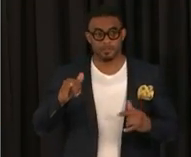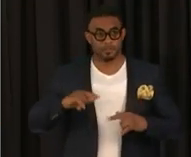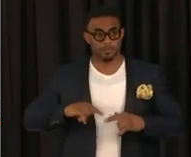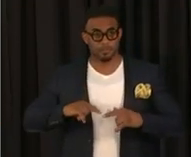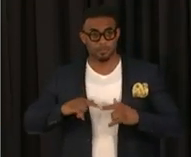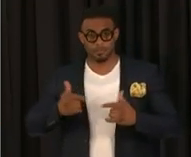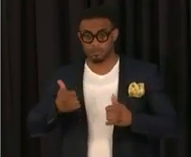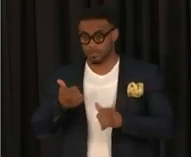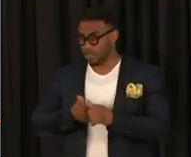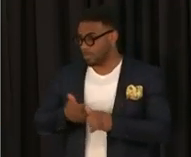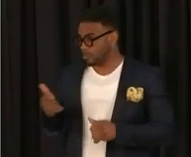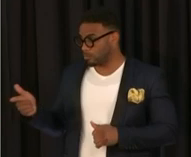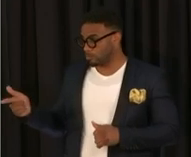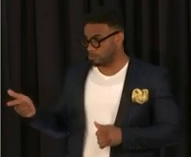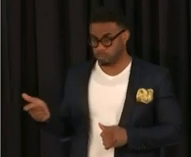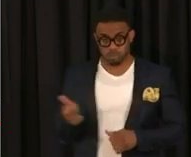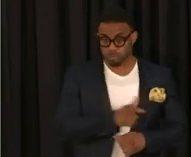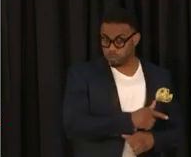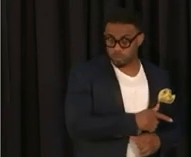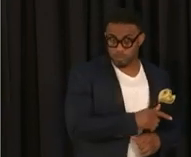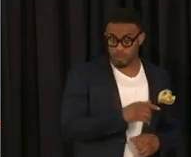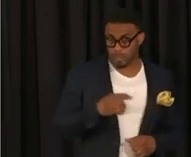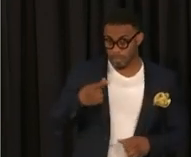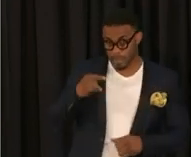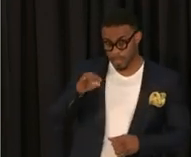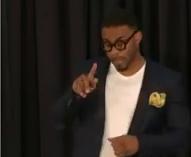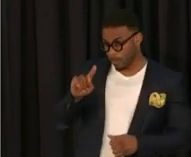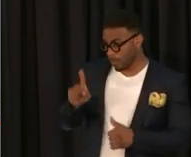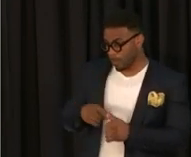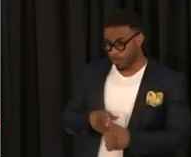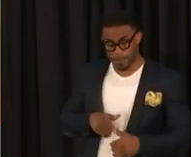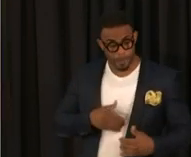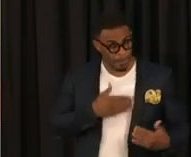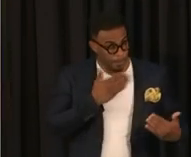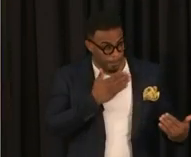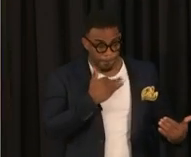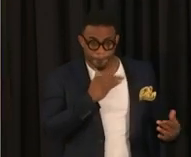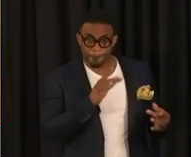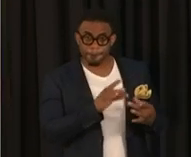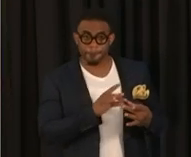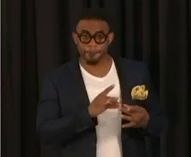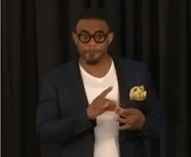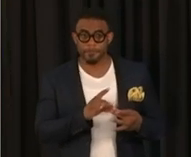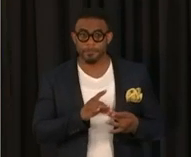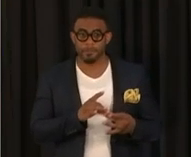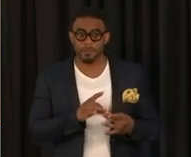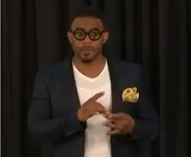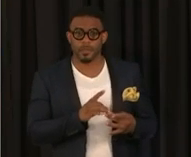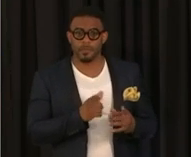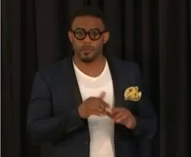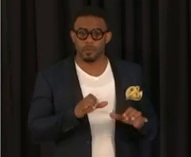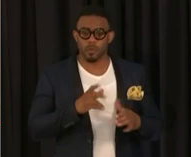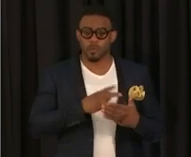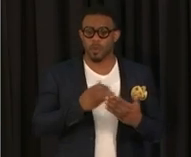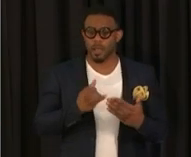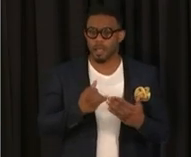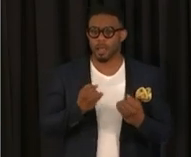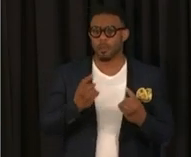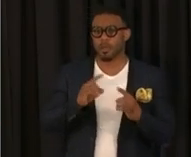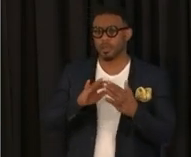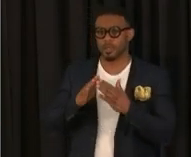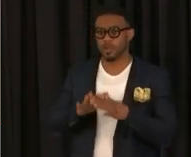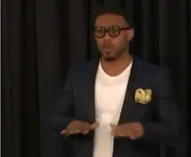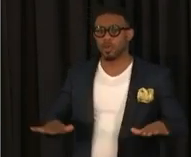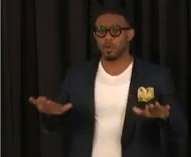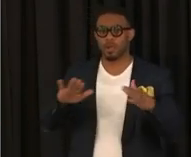parting thought from each of our panelists, and we'll go to Gilbert first. Yeah, thank you. I'll just say, from doing projects in